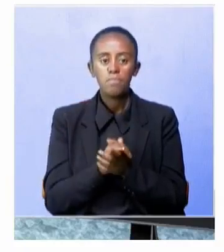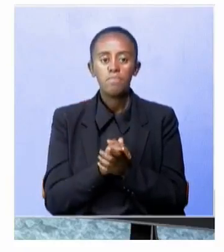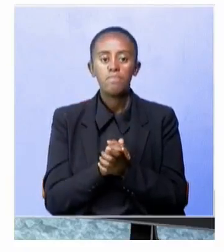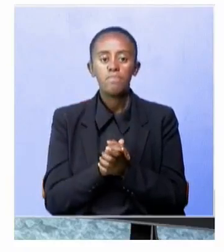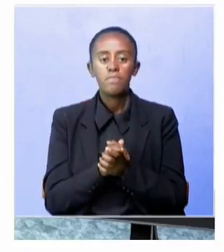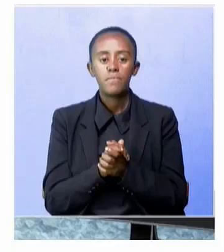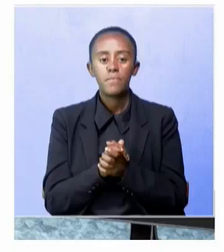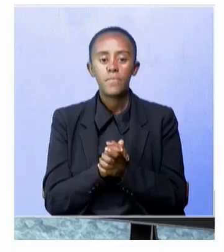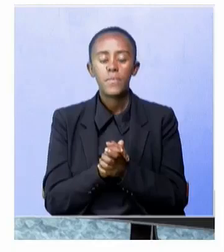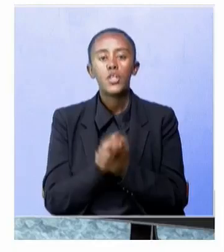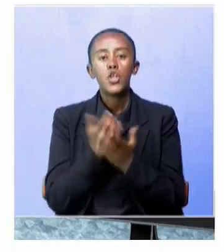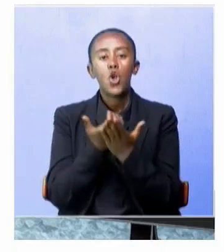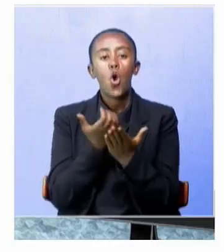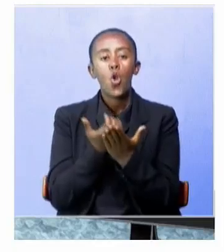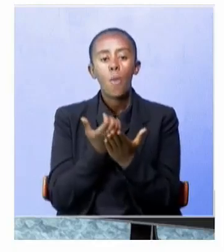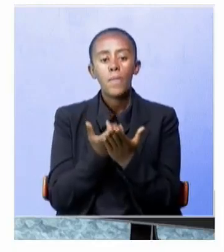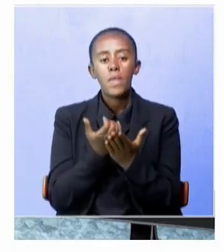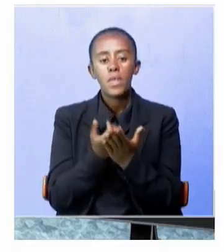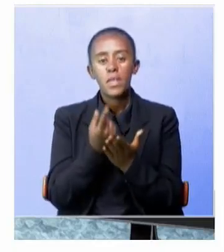economy